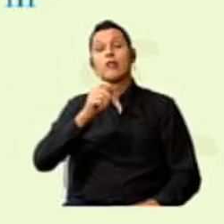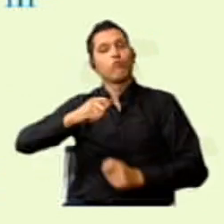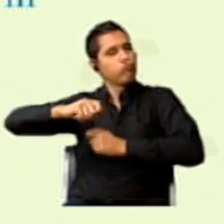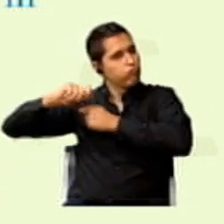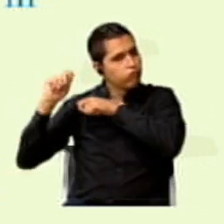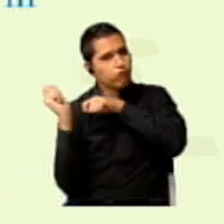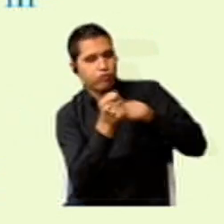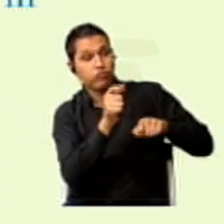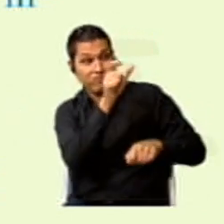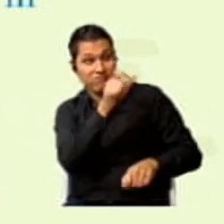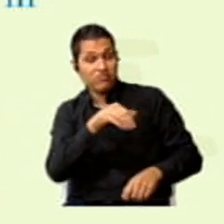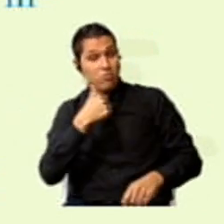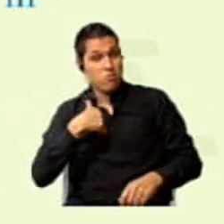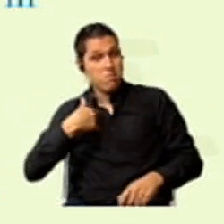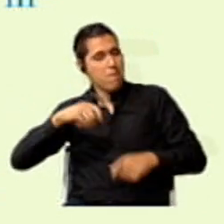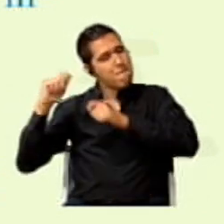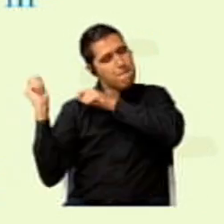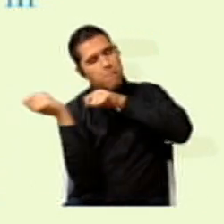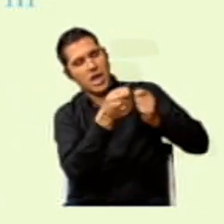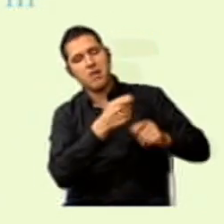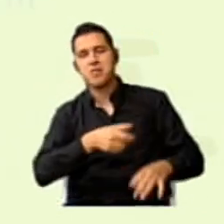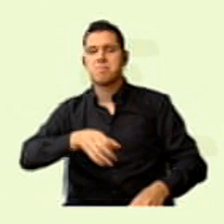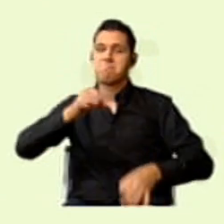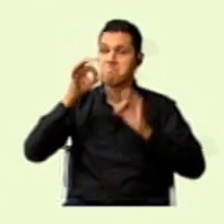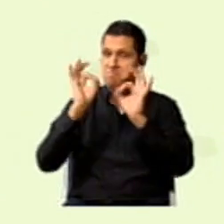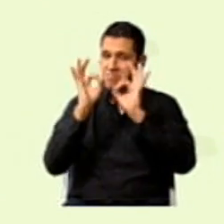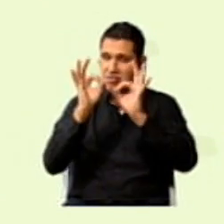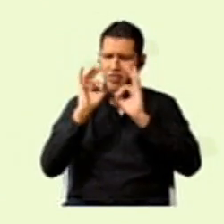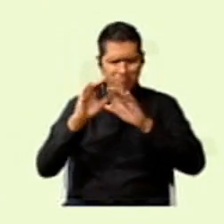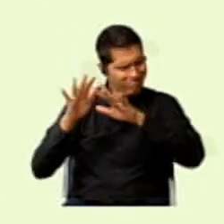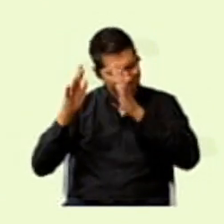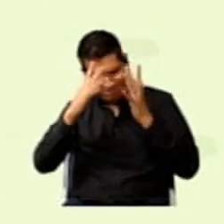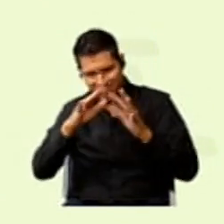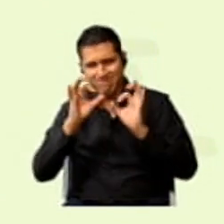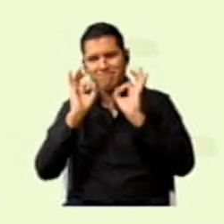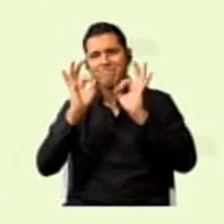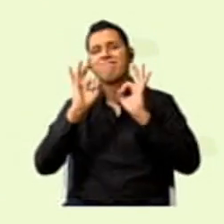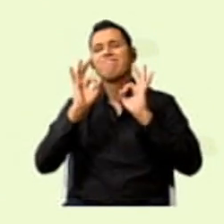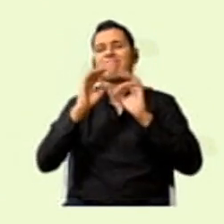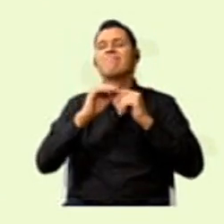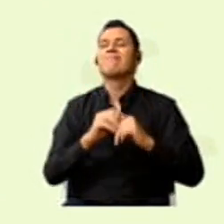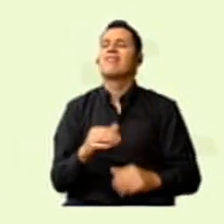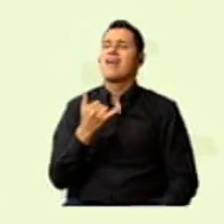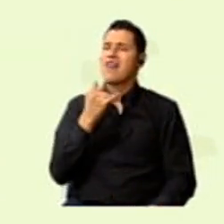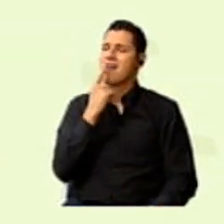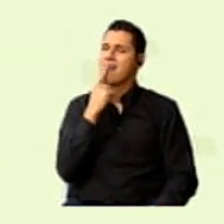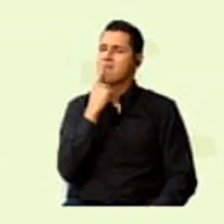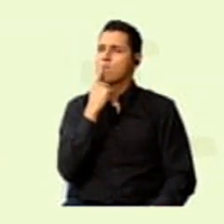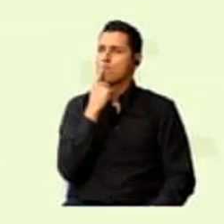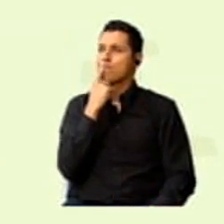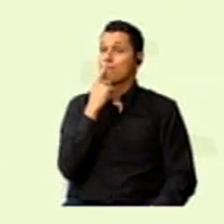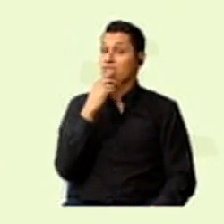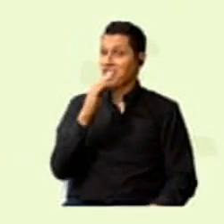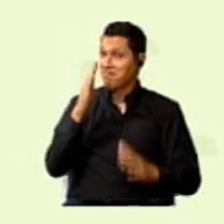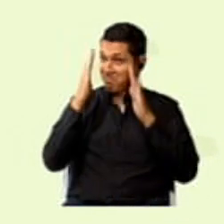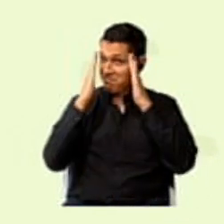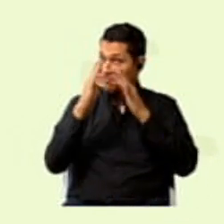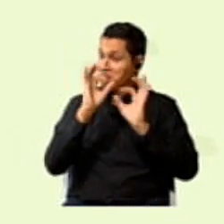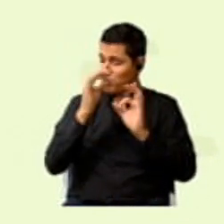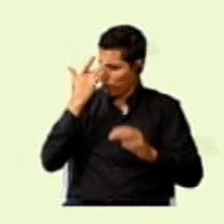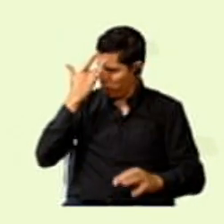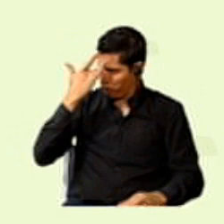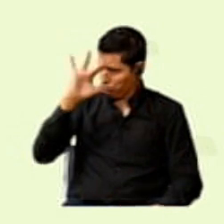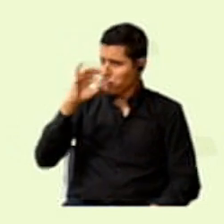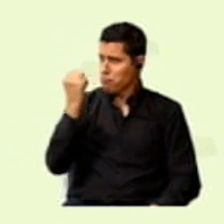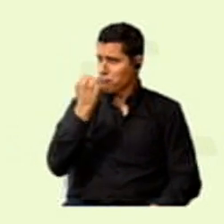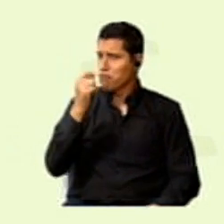ball. Excellent. Very good. Ah, you pay attention.